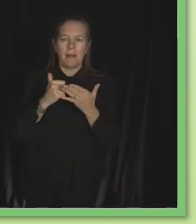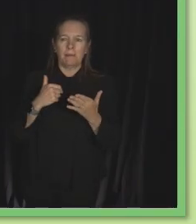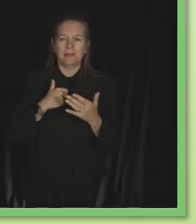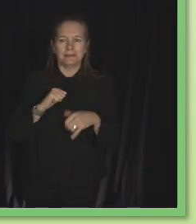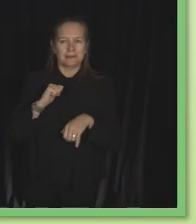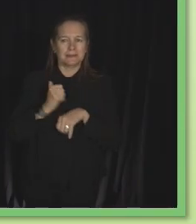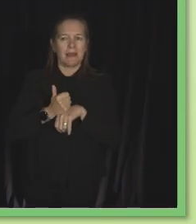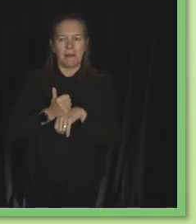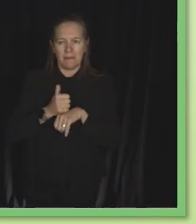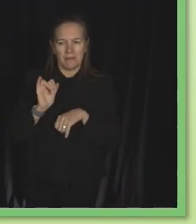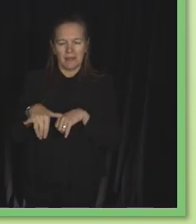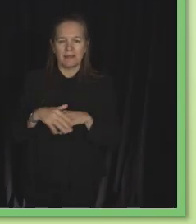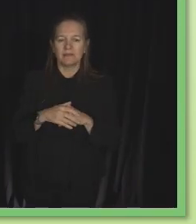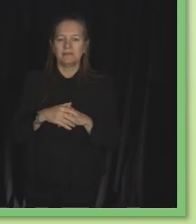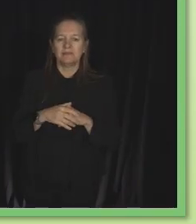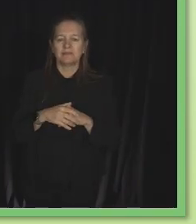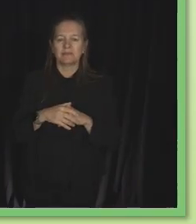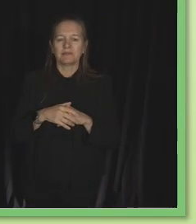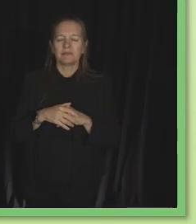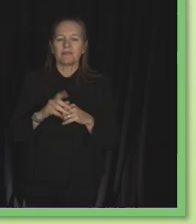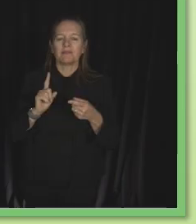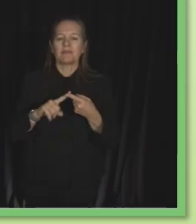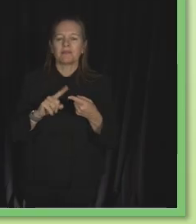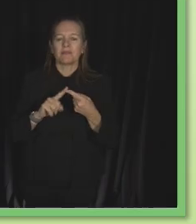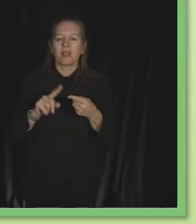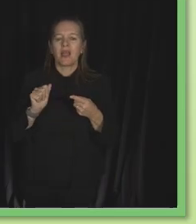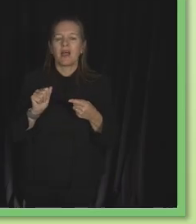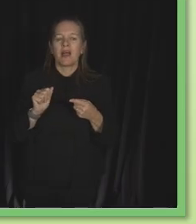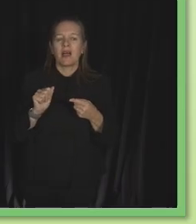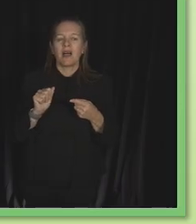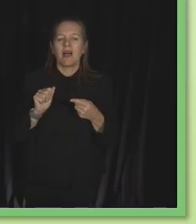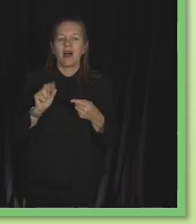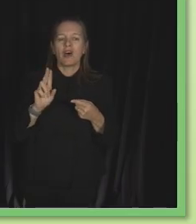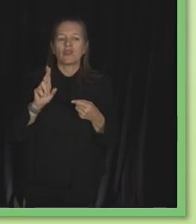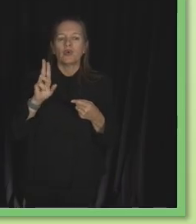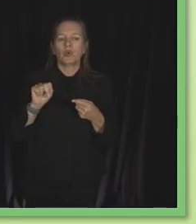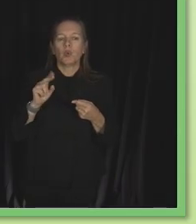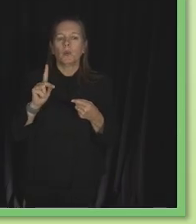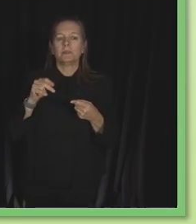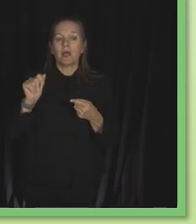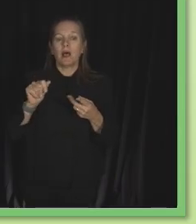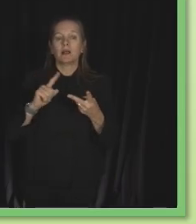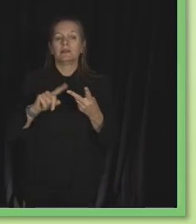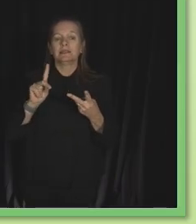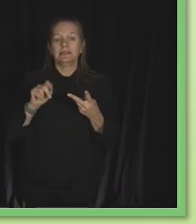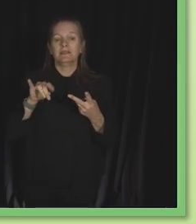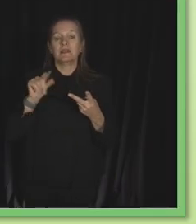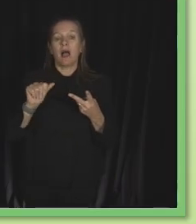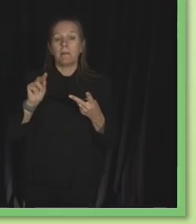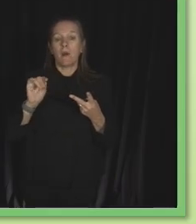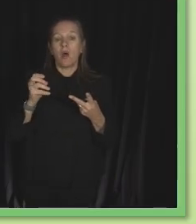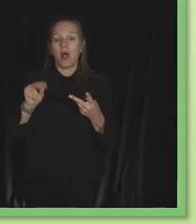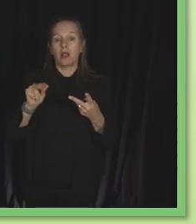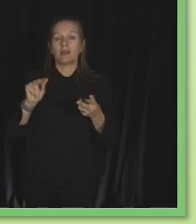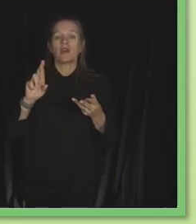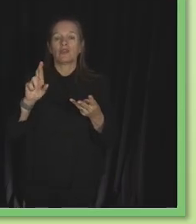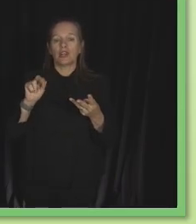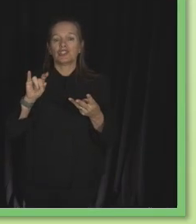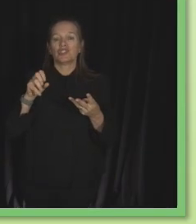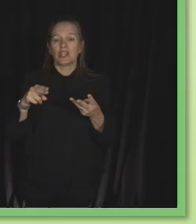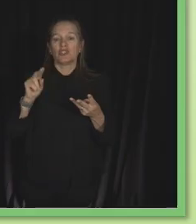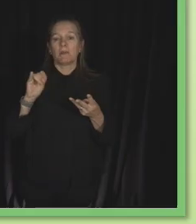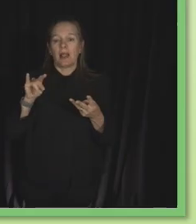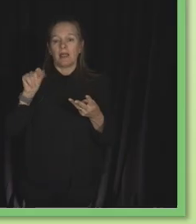panel. Arun Gupta, Divya Mohan, Rajesh Maliekal, and Chris Anishak, thank you for helping me find these